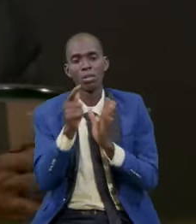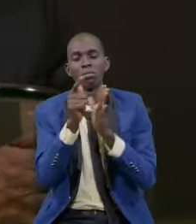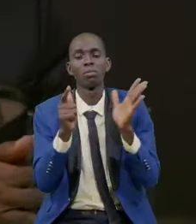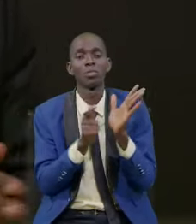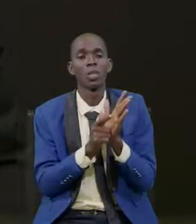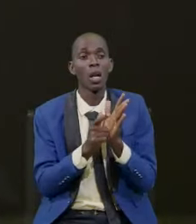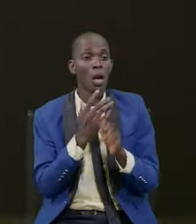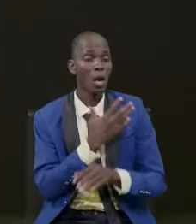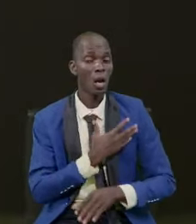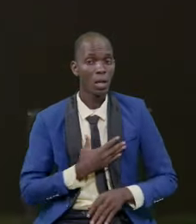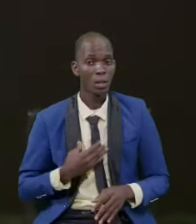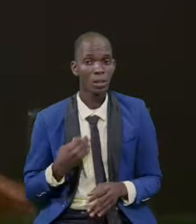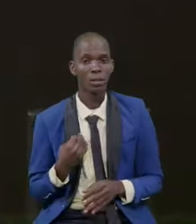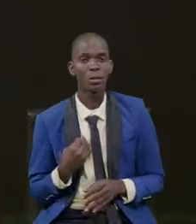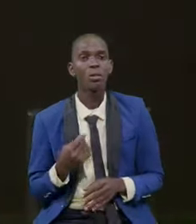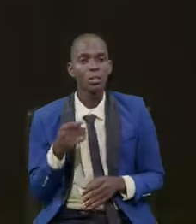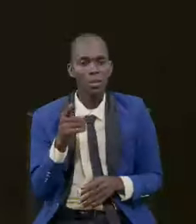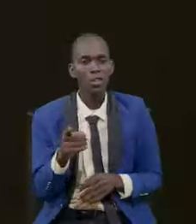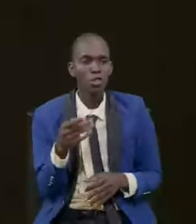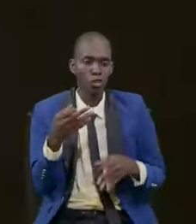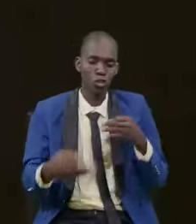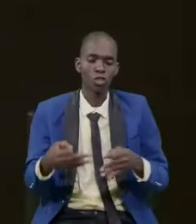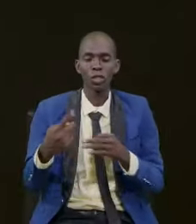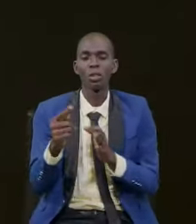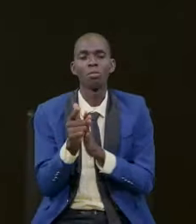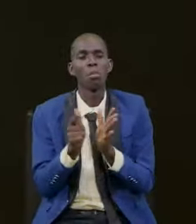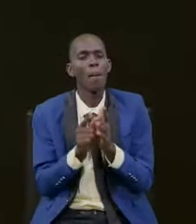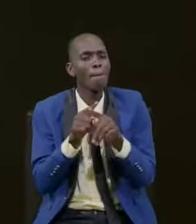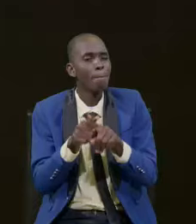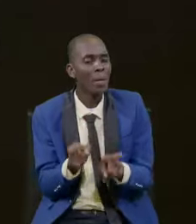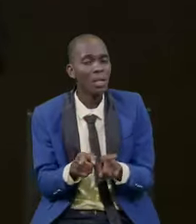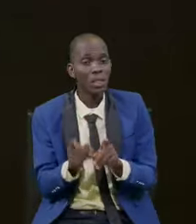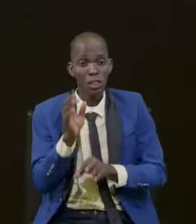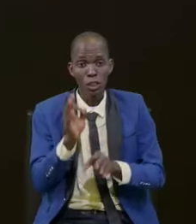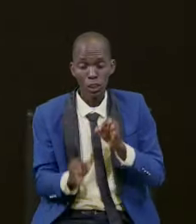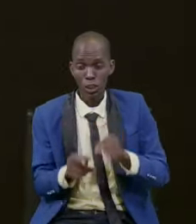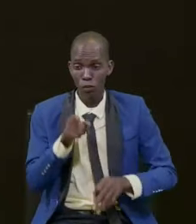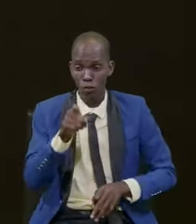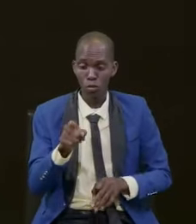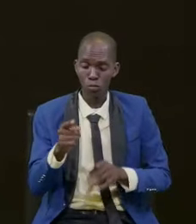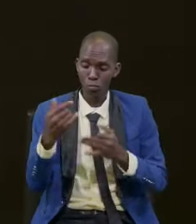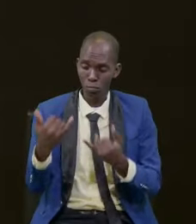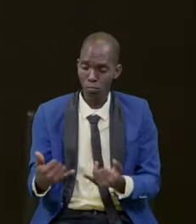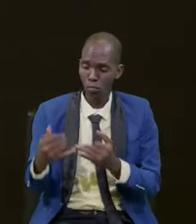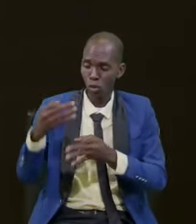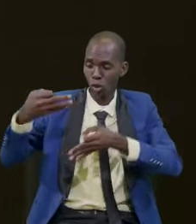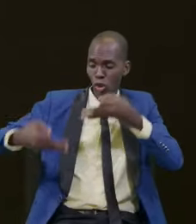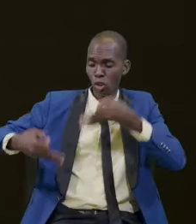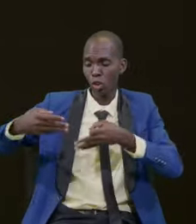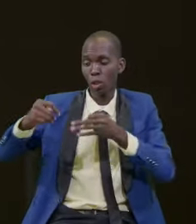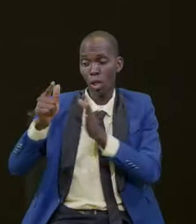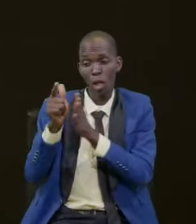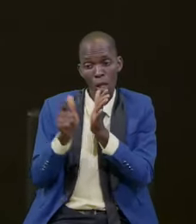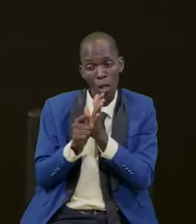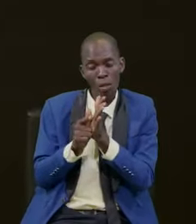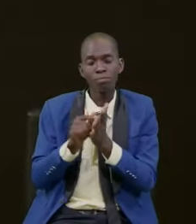it says he judges the law. But if thou judge the law, thou